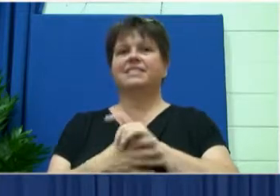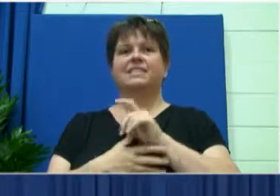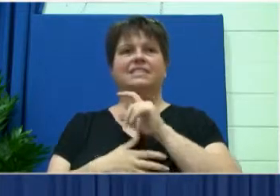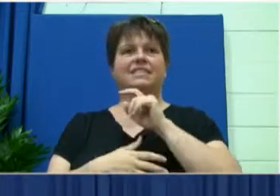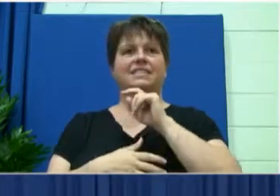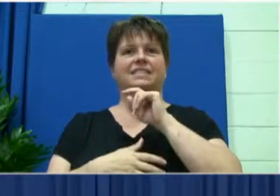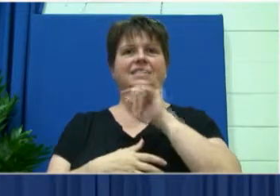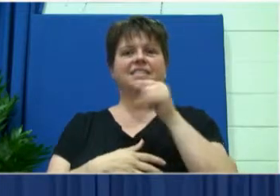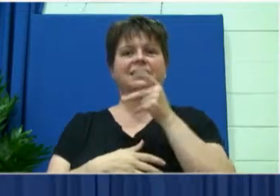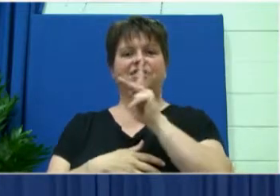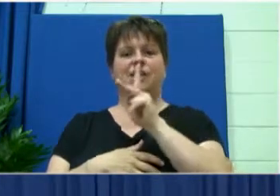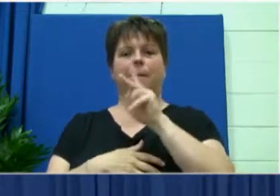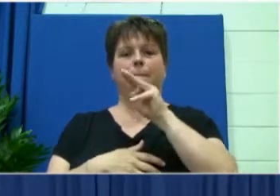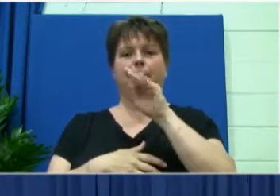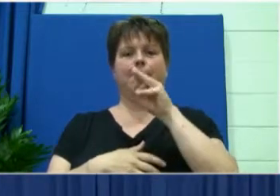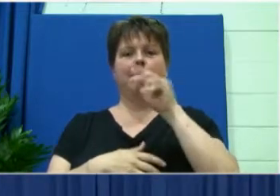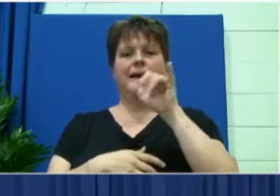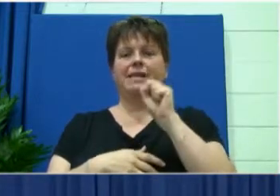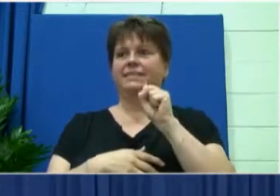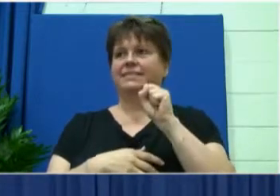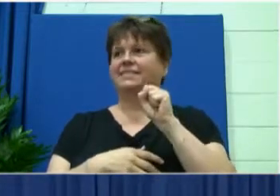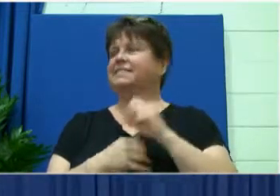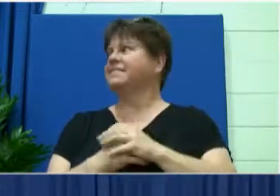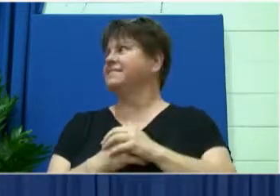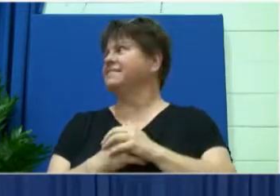Trustee Jack Mays.